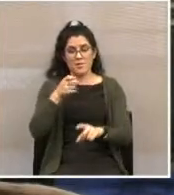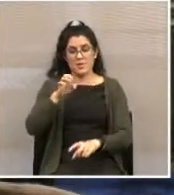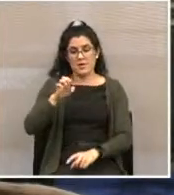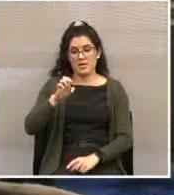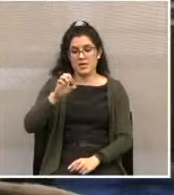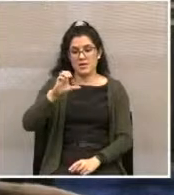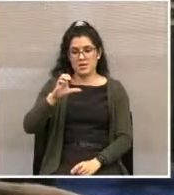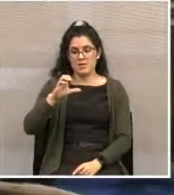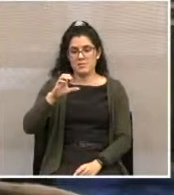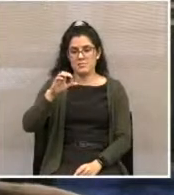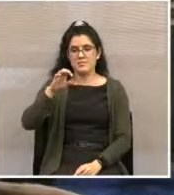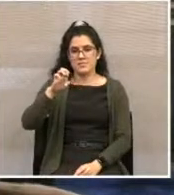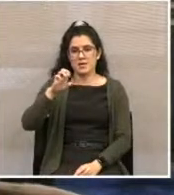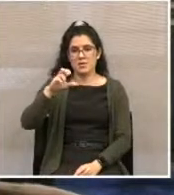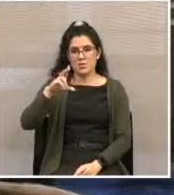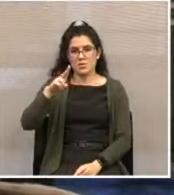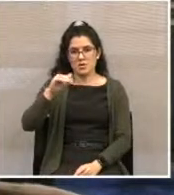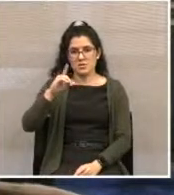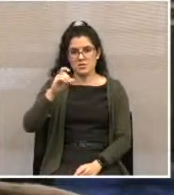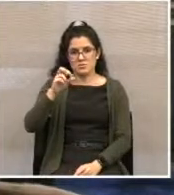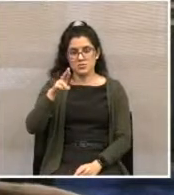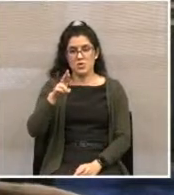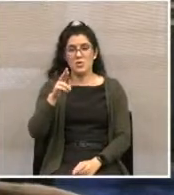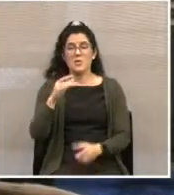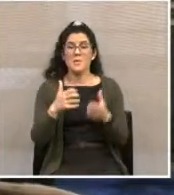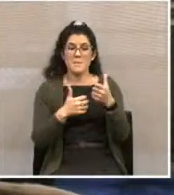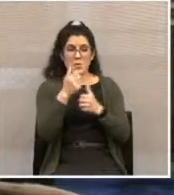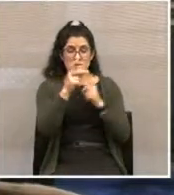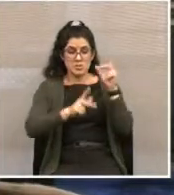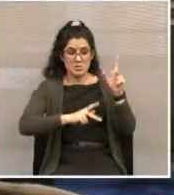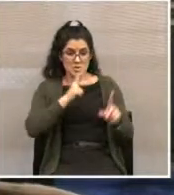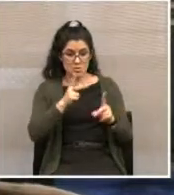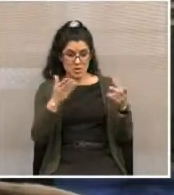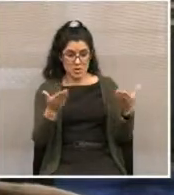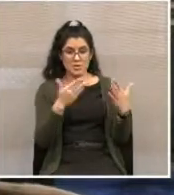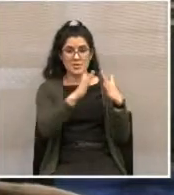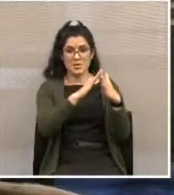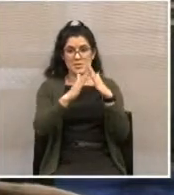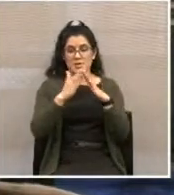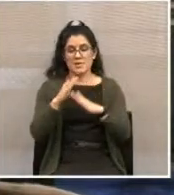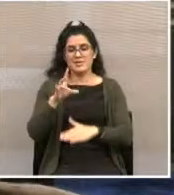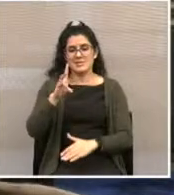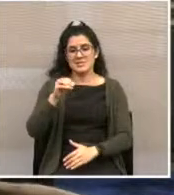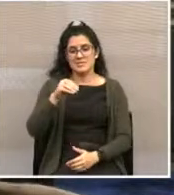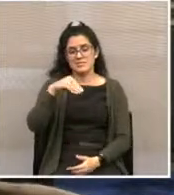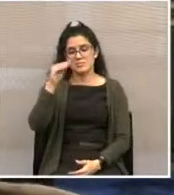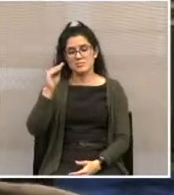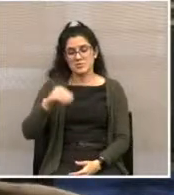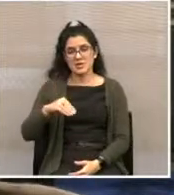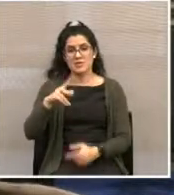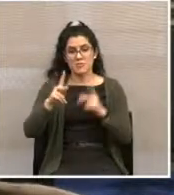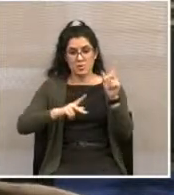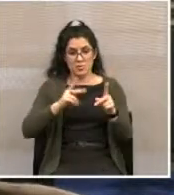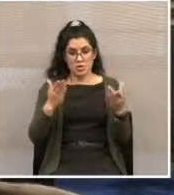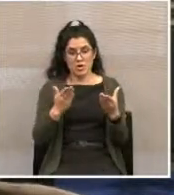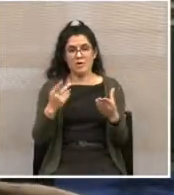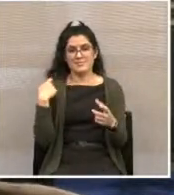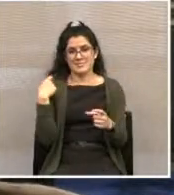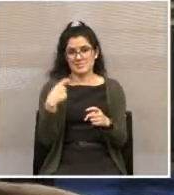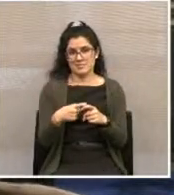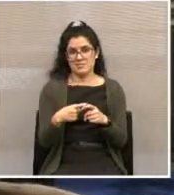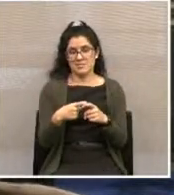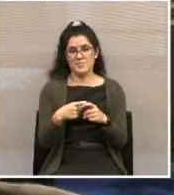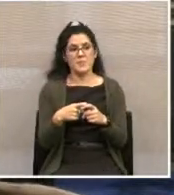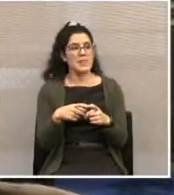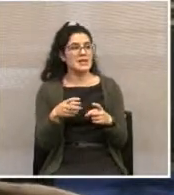in an incredible community where most of the people in South Florida, about 70% of our residents, are Hispanic, is the